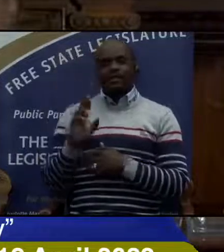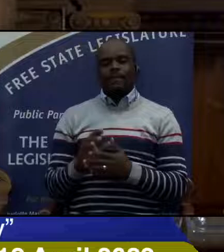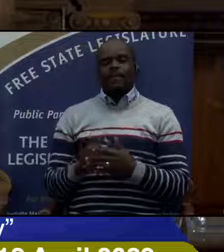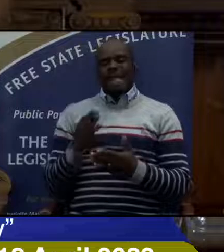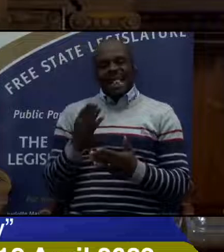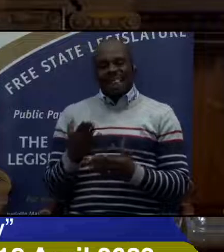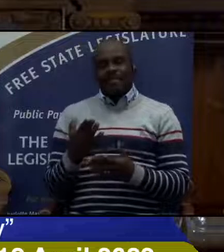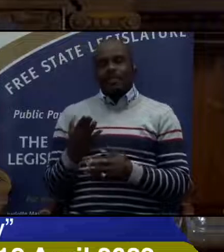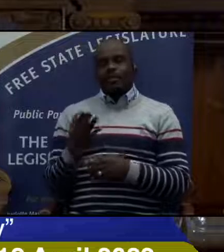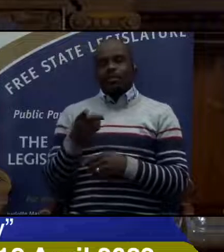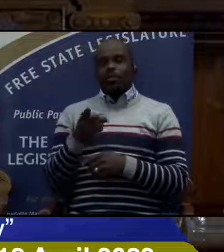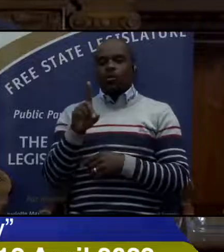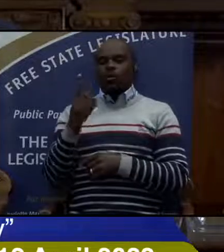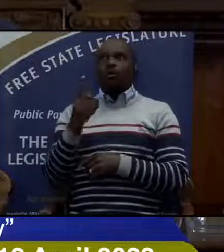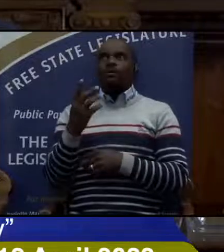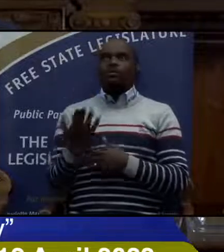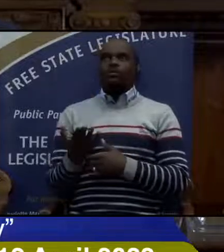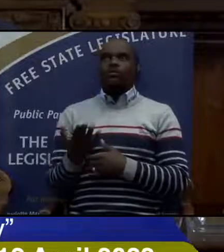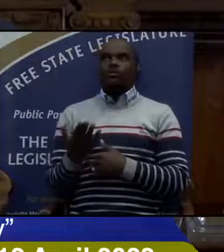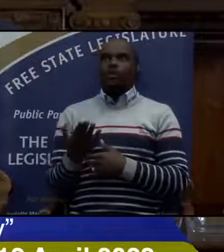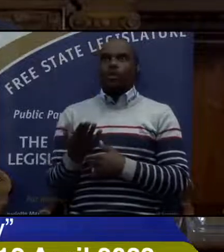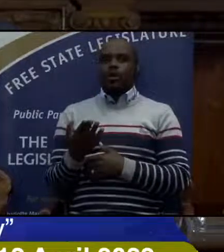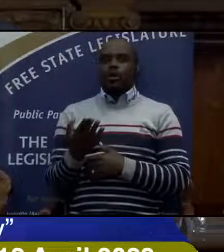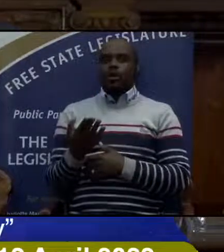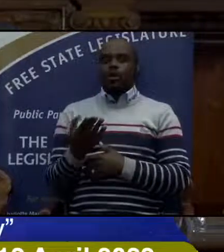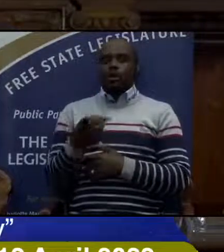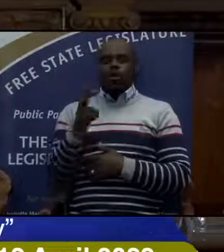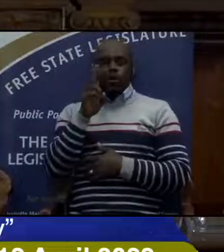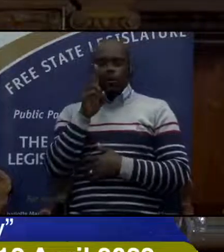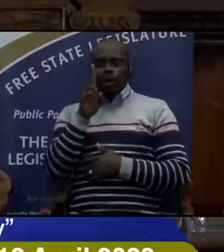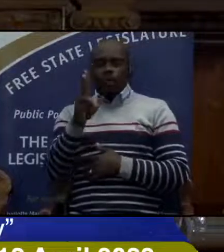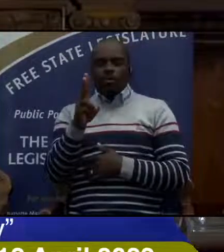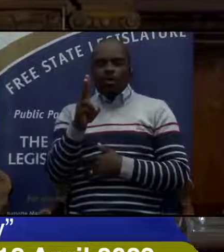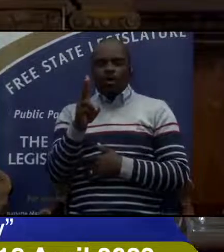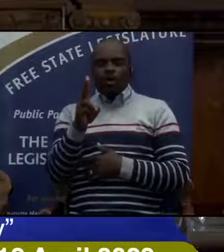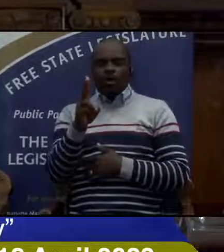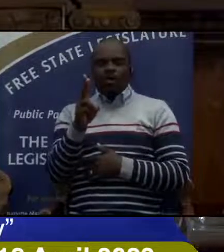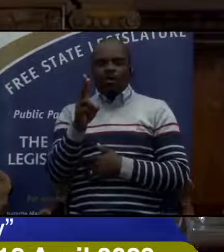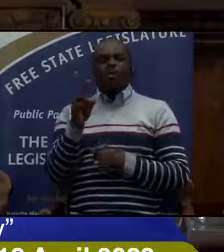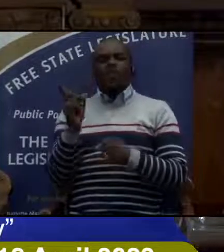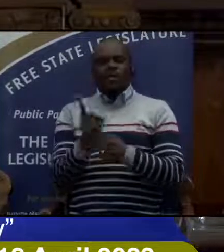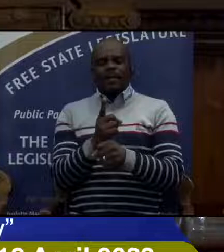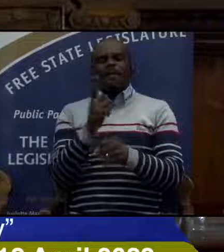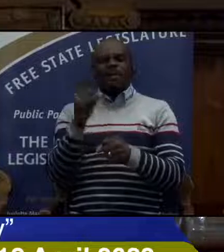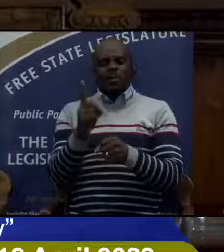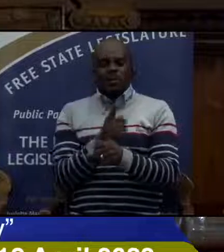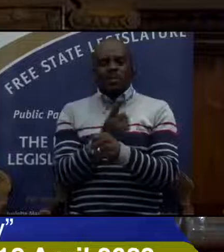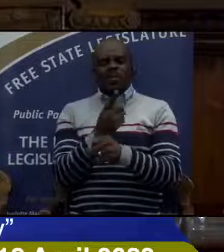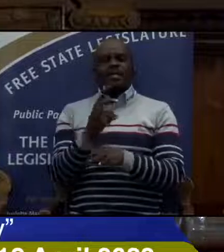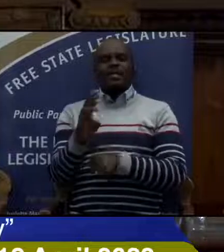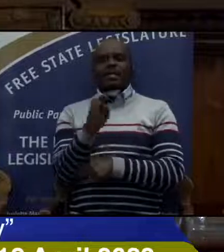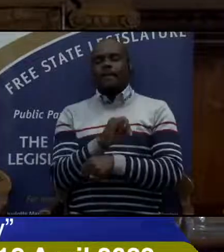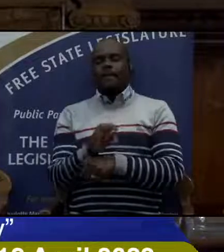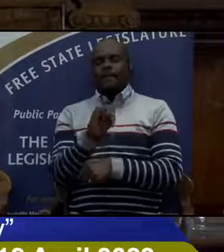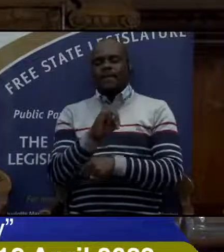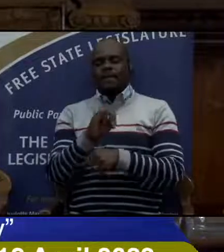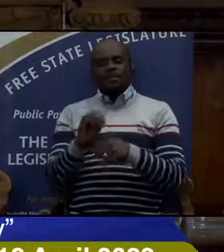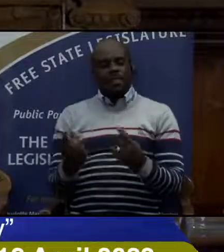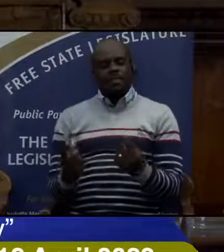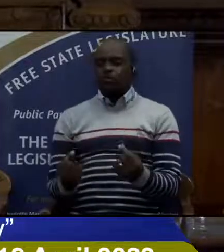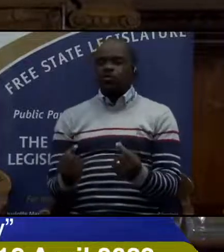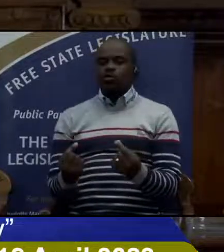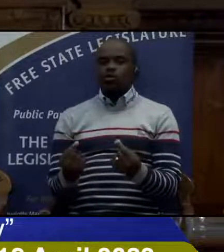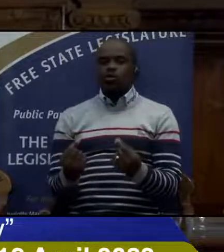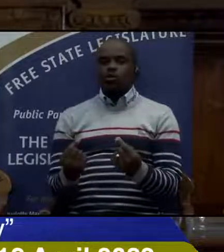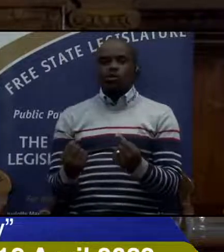lately? But we can't duplicate functions of municipalities. And then we hear about promises of